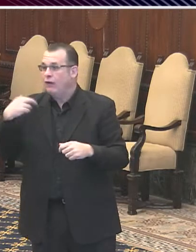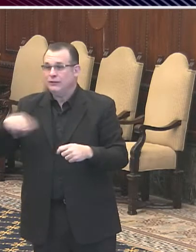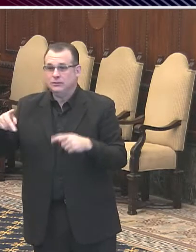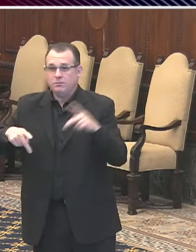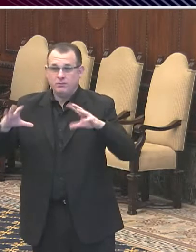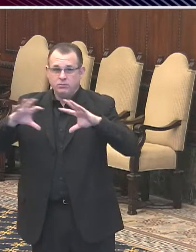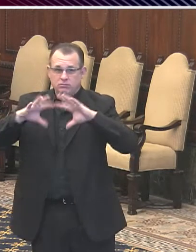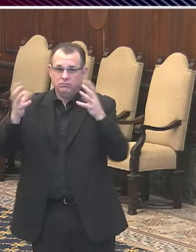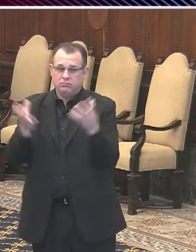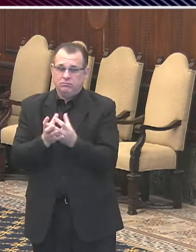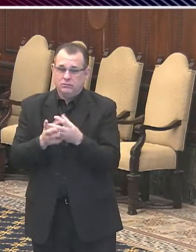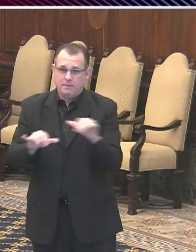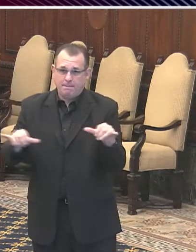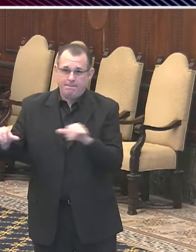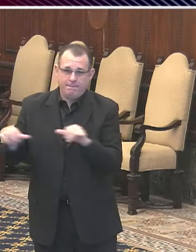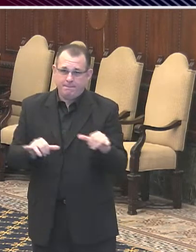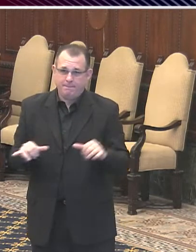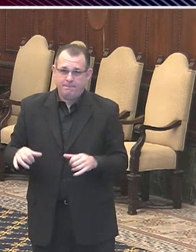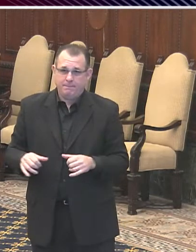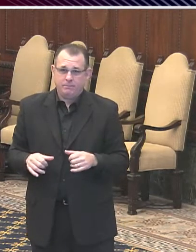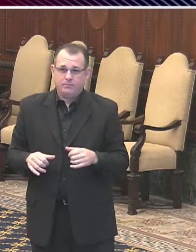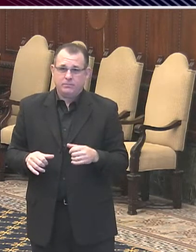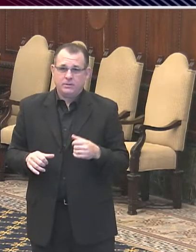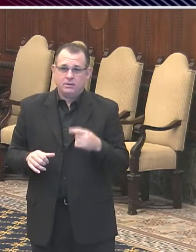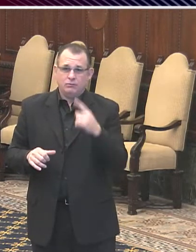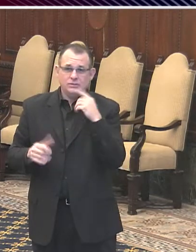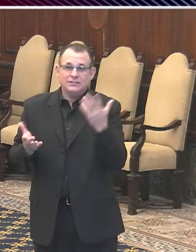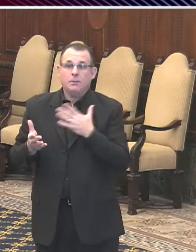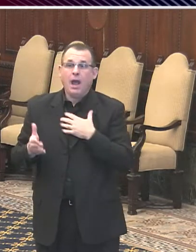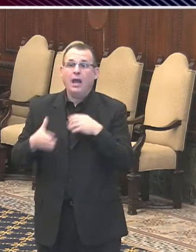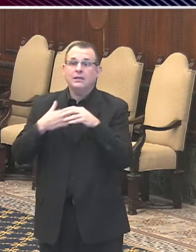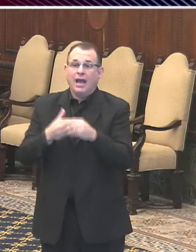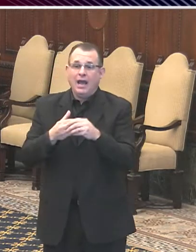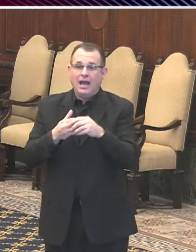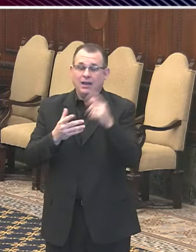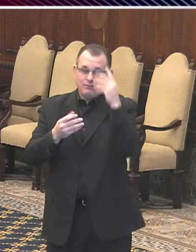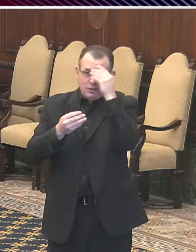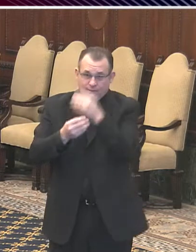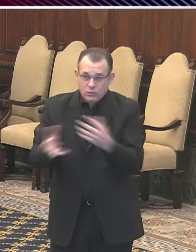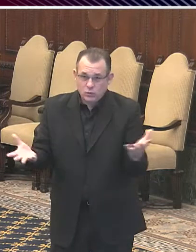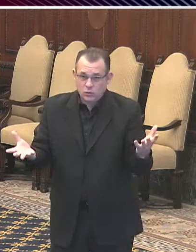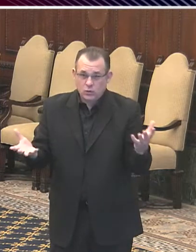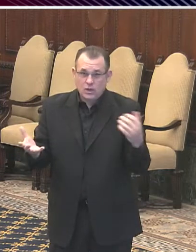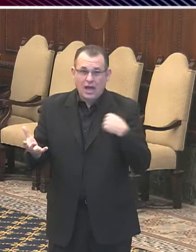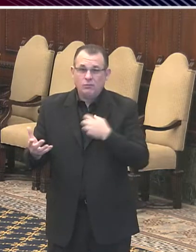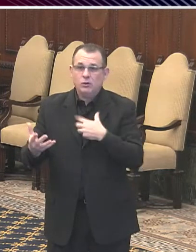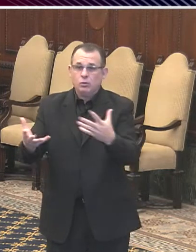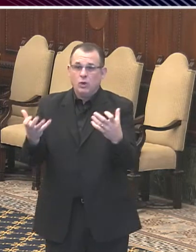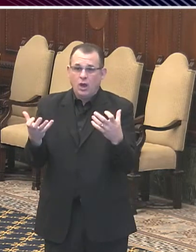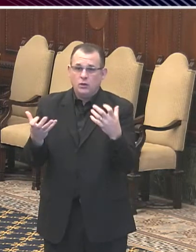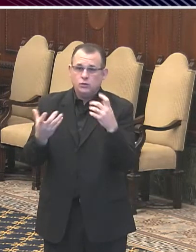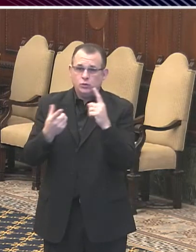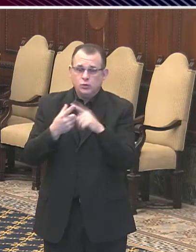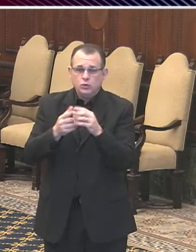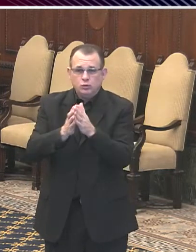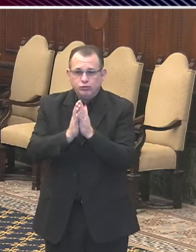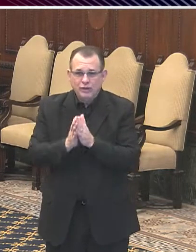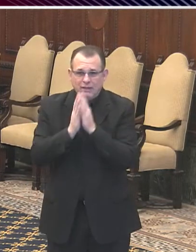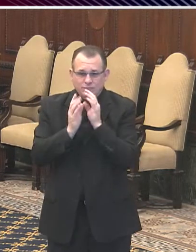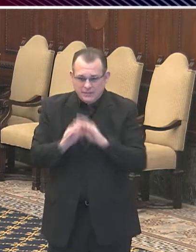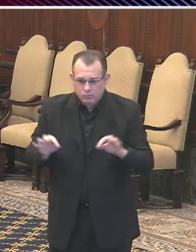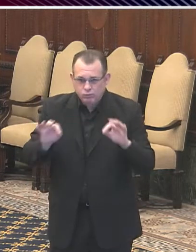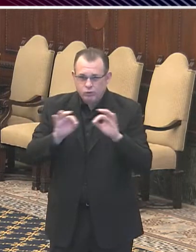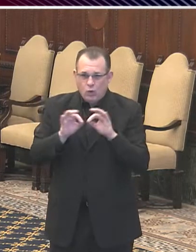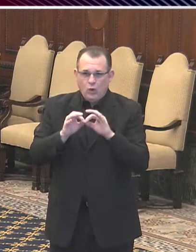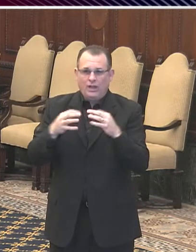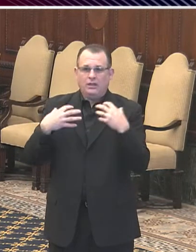to offer some encouragement and guidance to our faith communities as you seek to observe these important holidays while